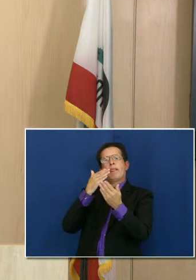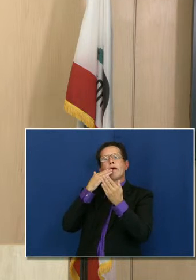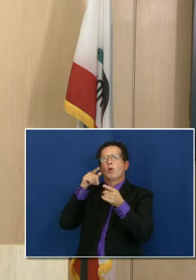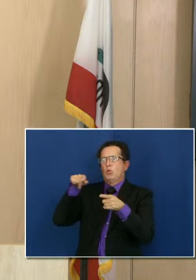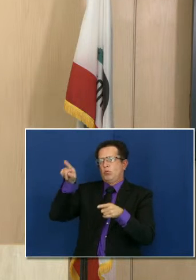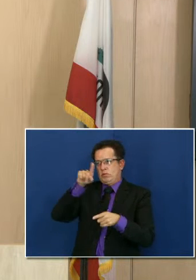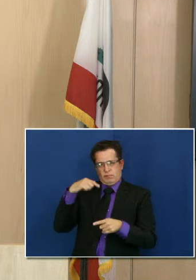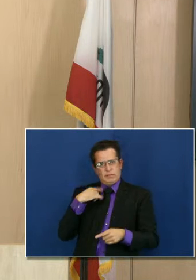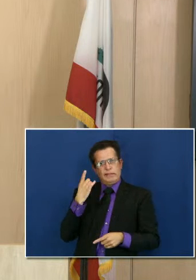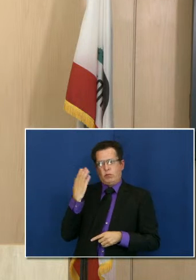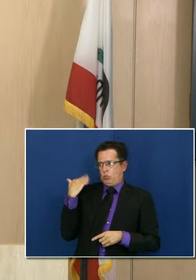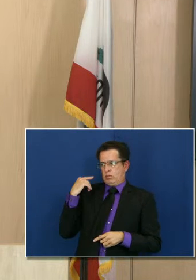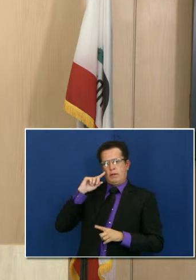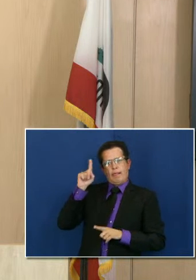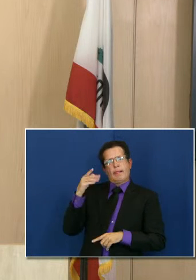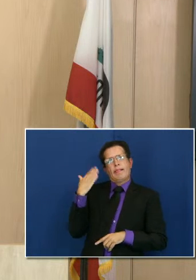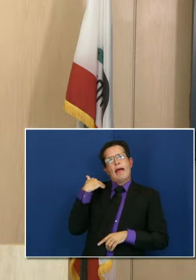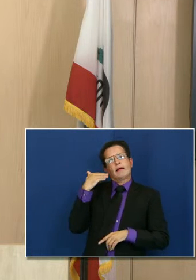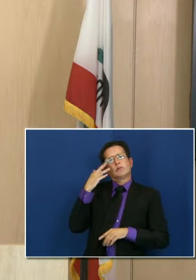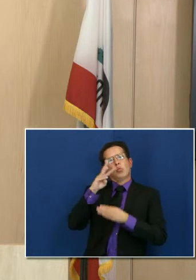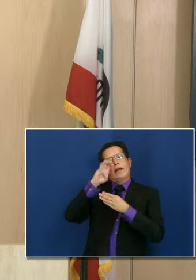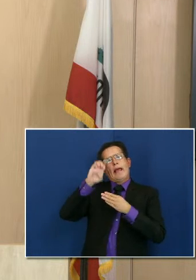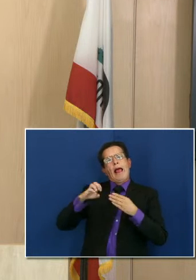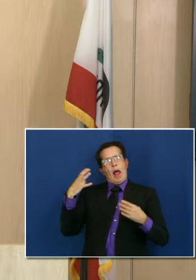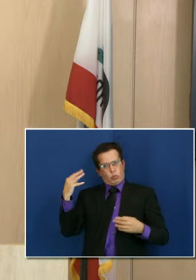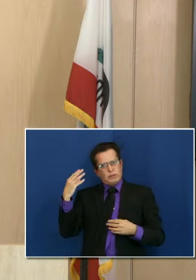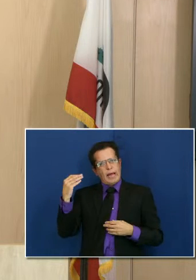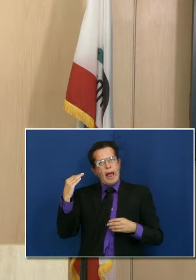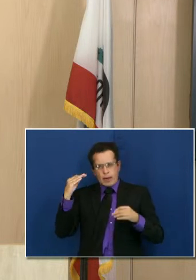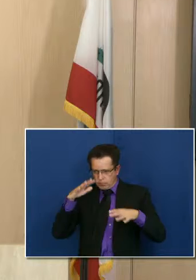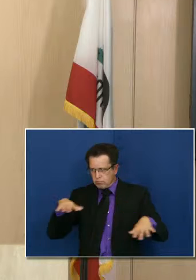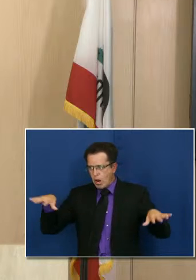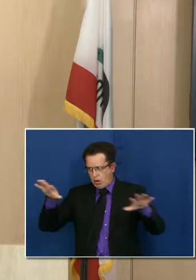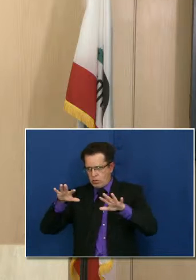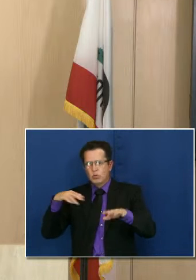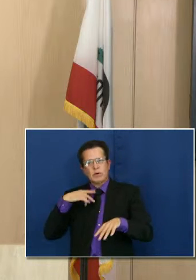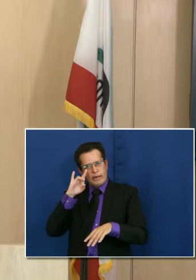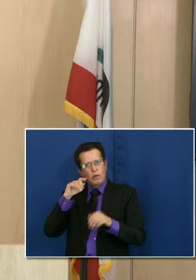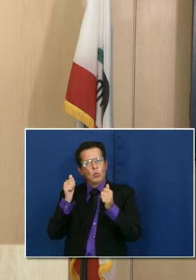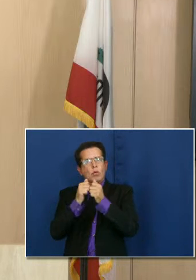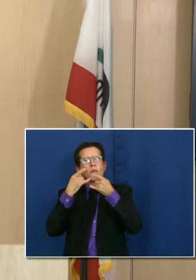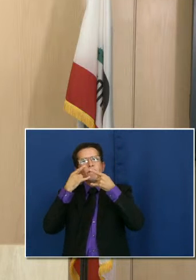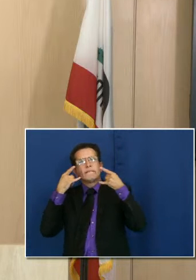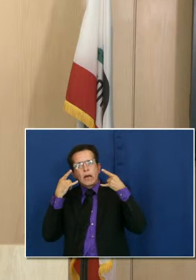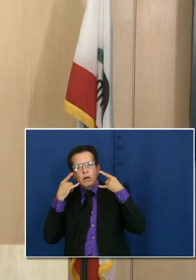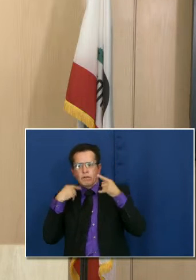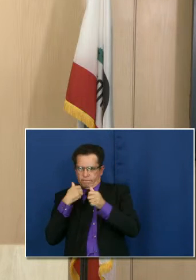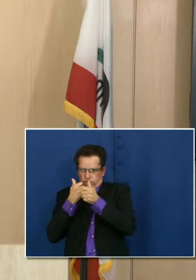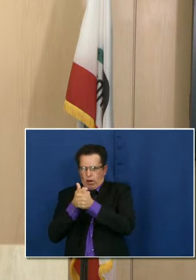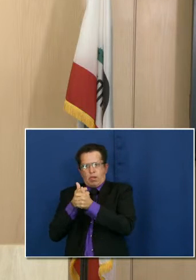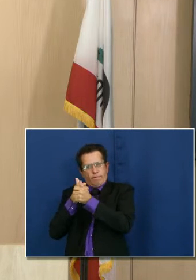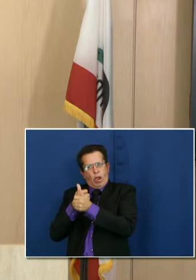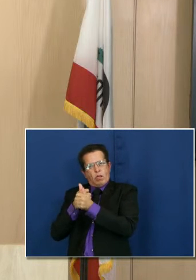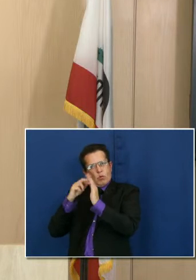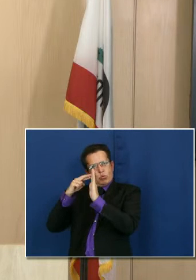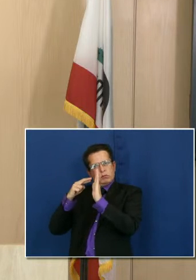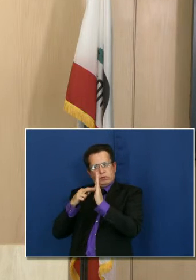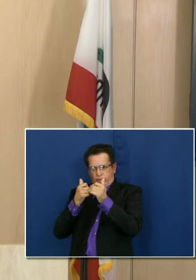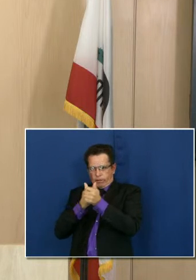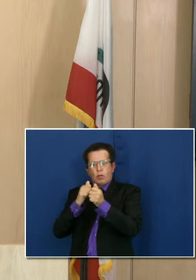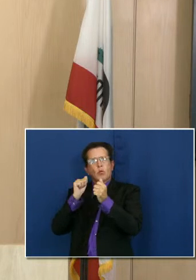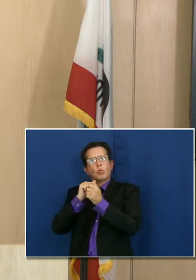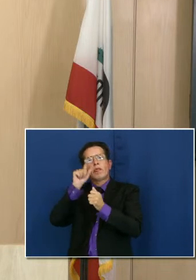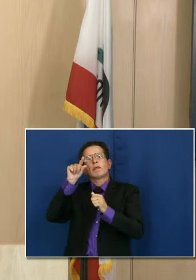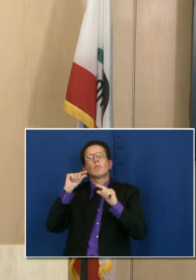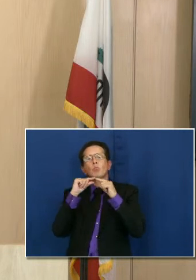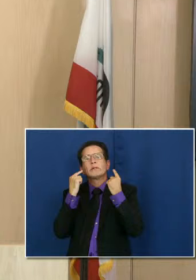and I attended Mass this weekend in an outdoor setting with physical distancing, with requirement of face coverings, with a priest who